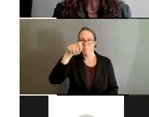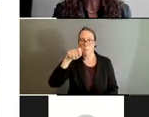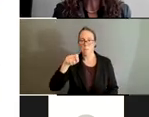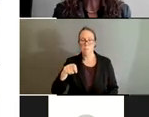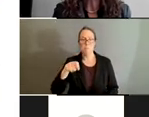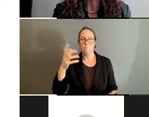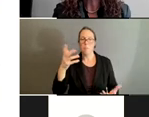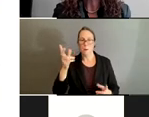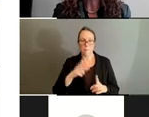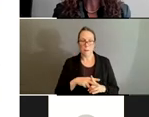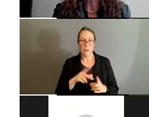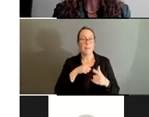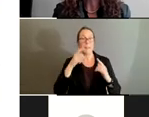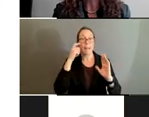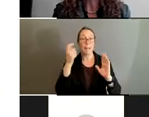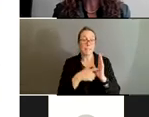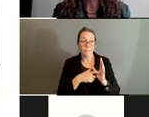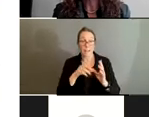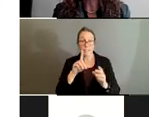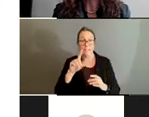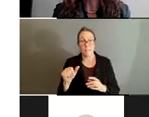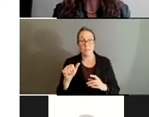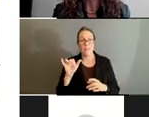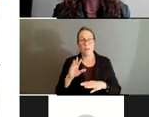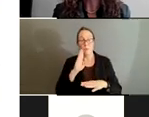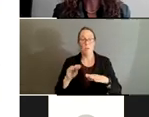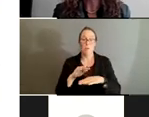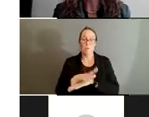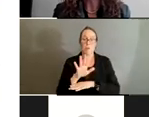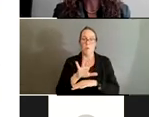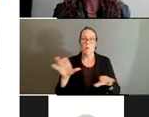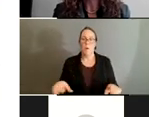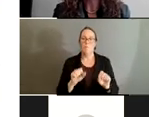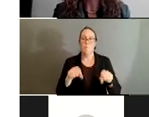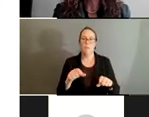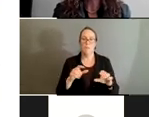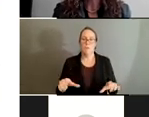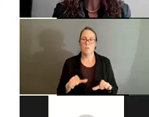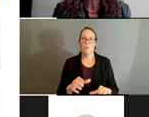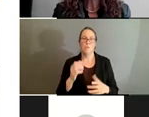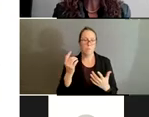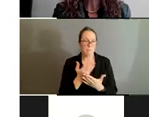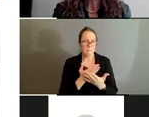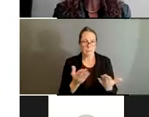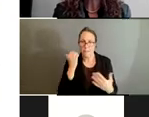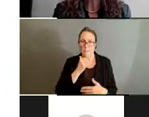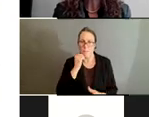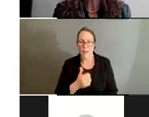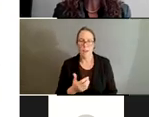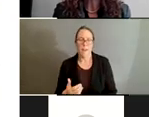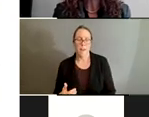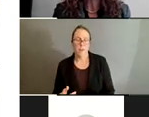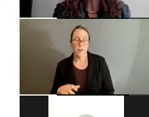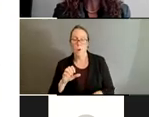identify what that disability that affects your ability to perform the activities of daily living, which would include mobility, cognitive,